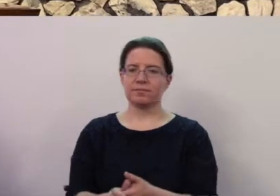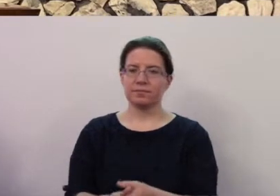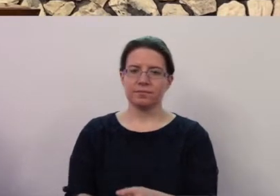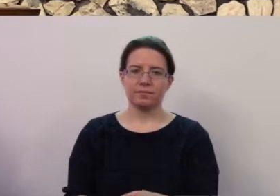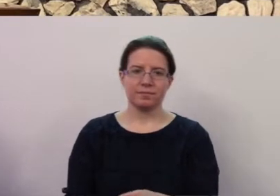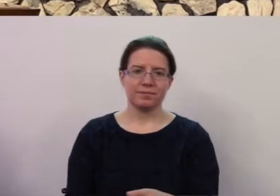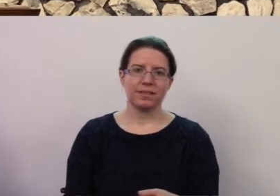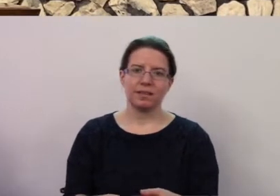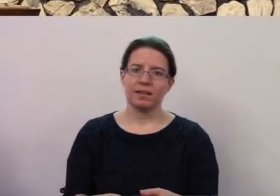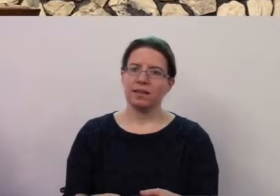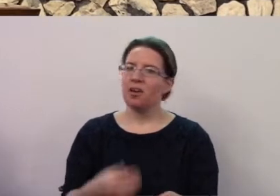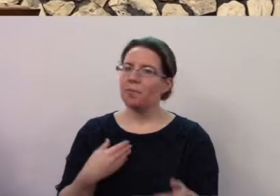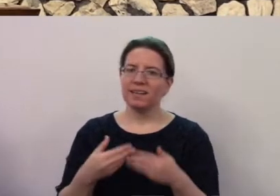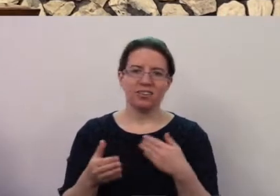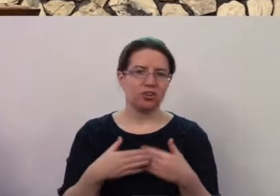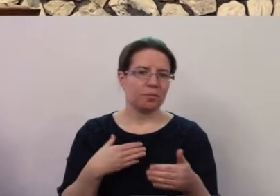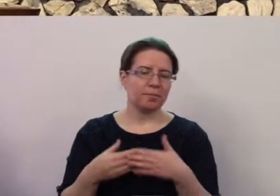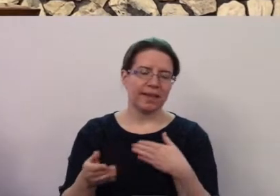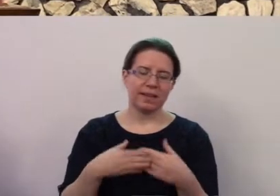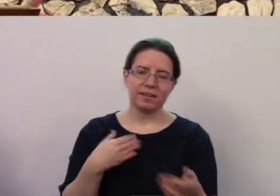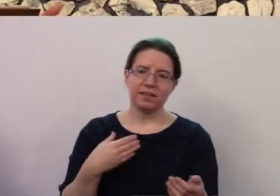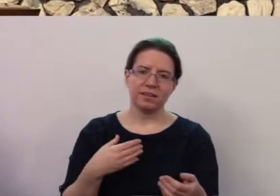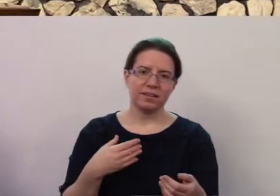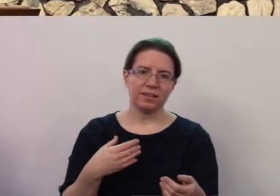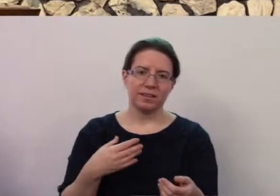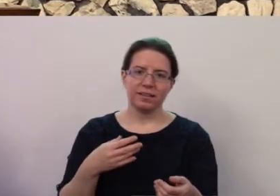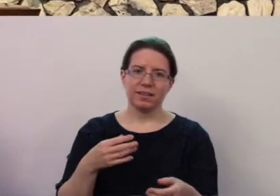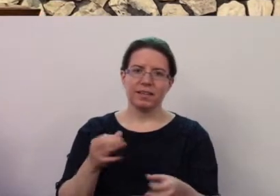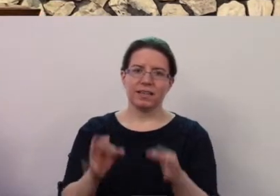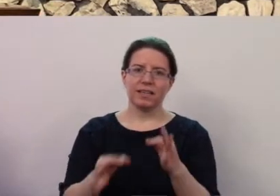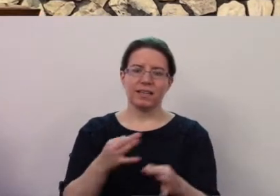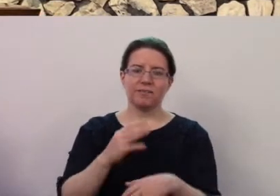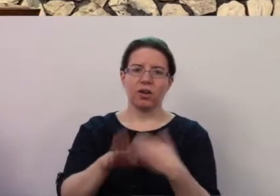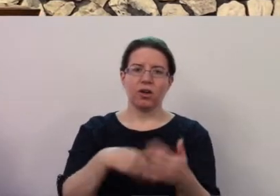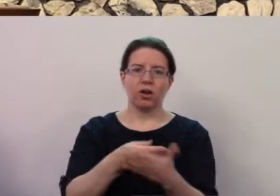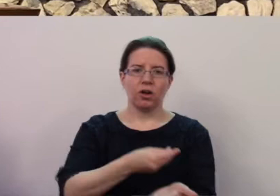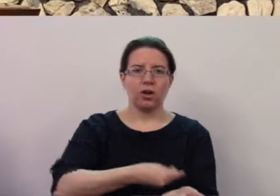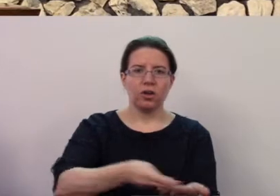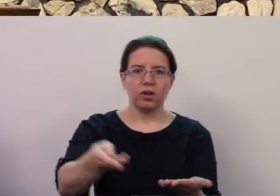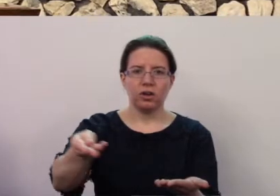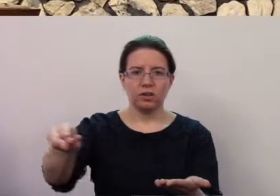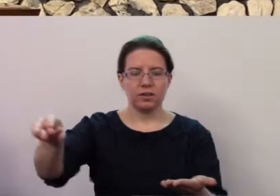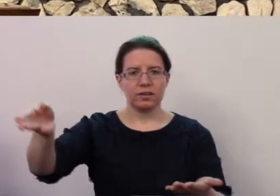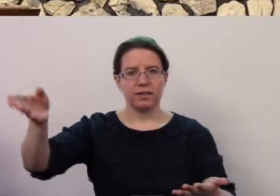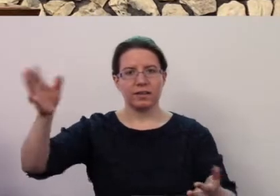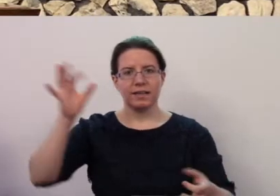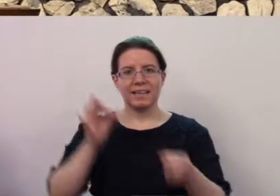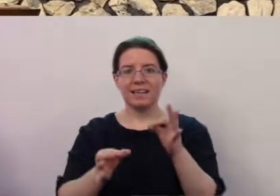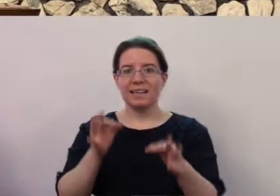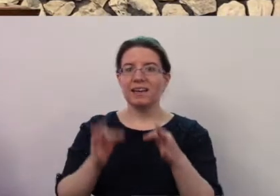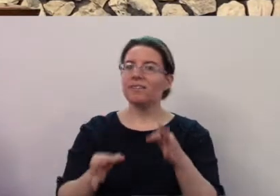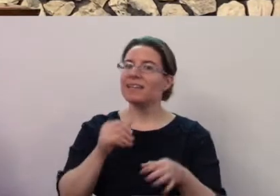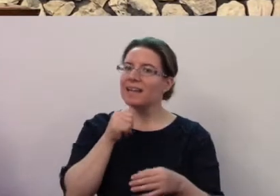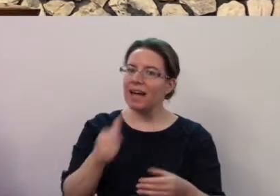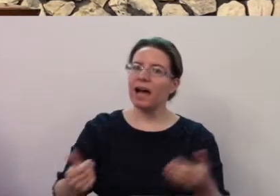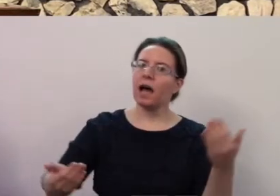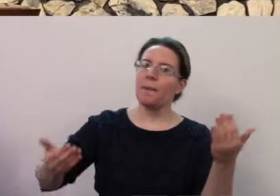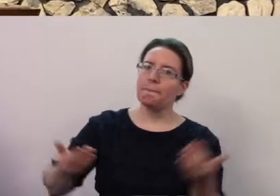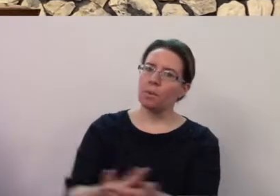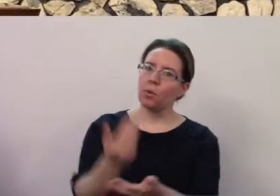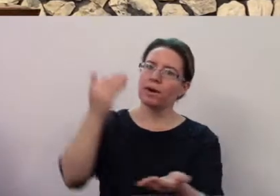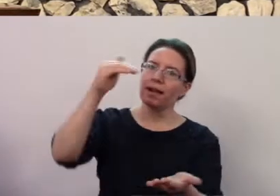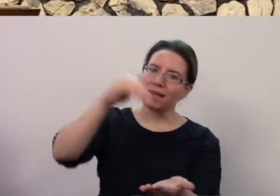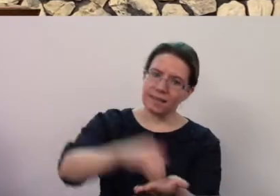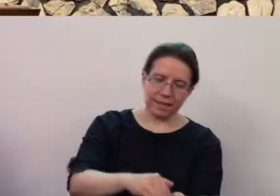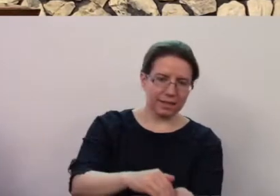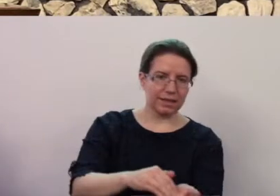charities. It wouldn't matter if they gave every bit of it away. Right. If they're right. not born again.